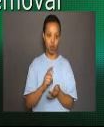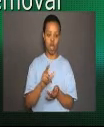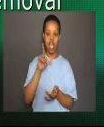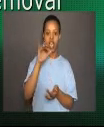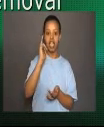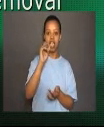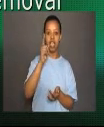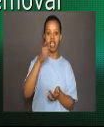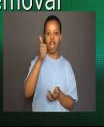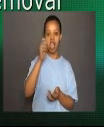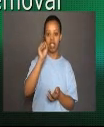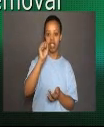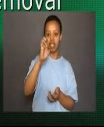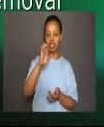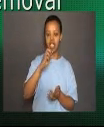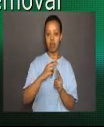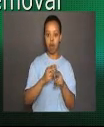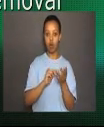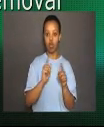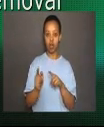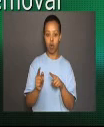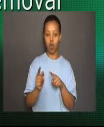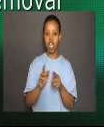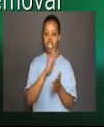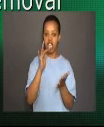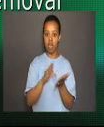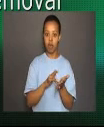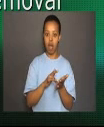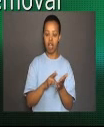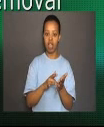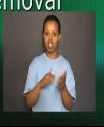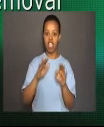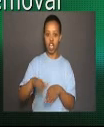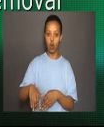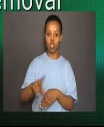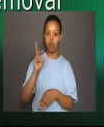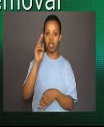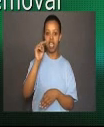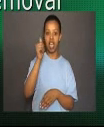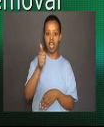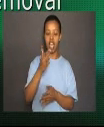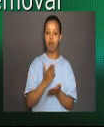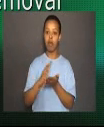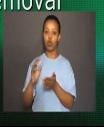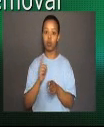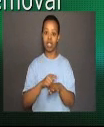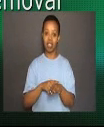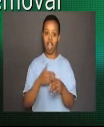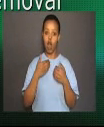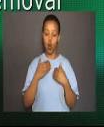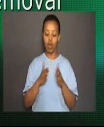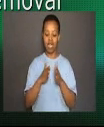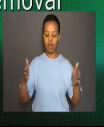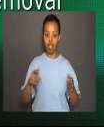Ligase fills in the nicks, or gaps, that are left in the DNA strands by